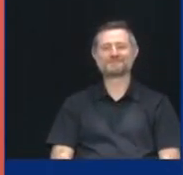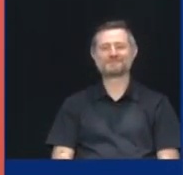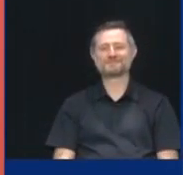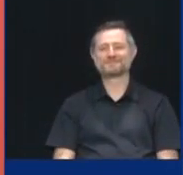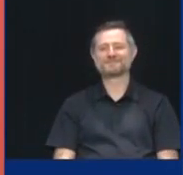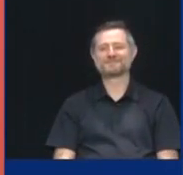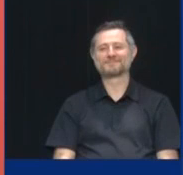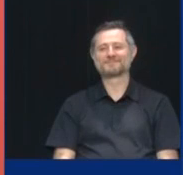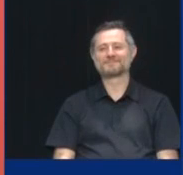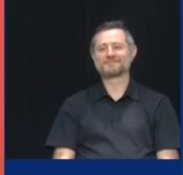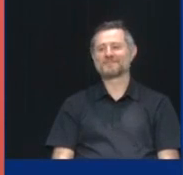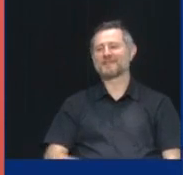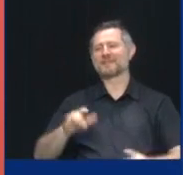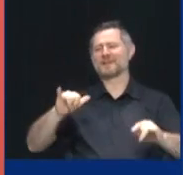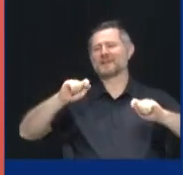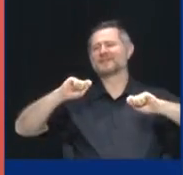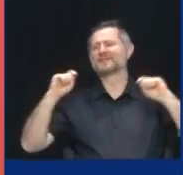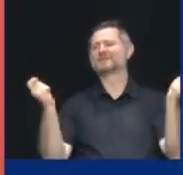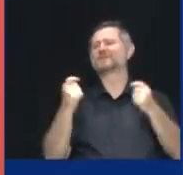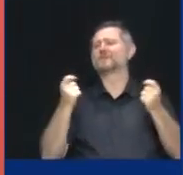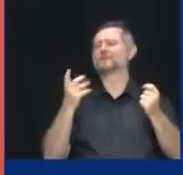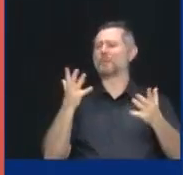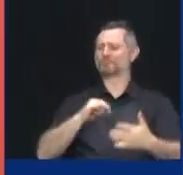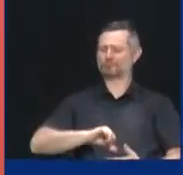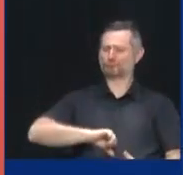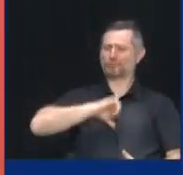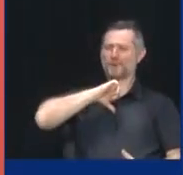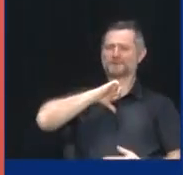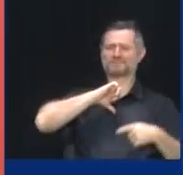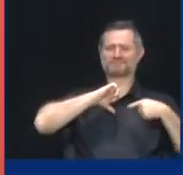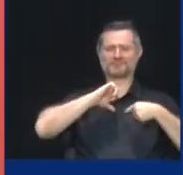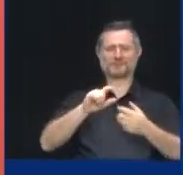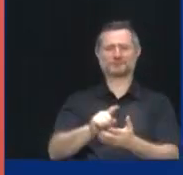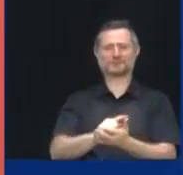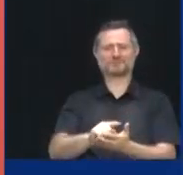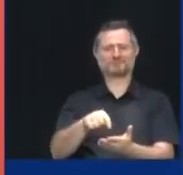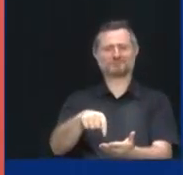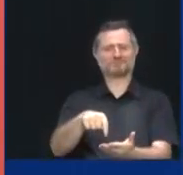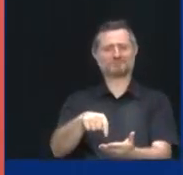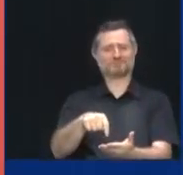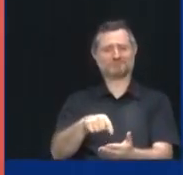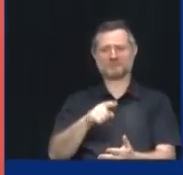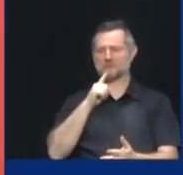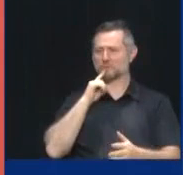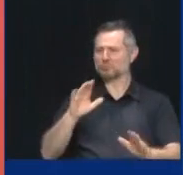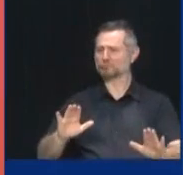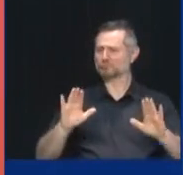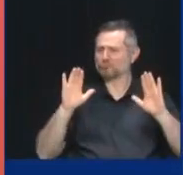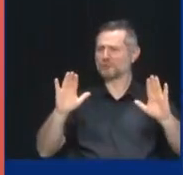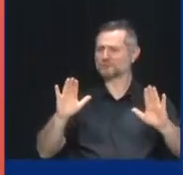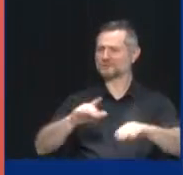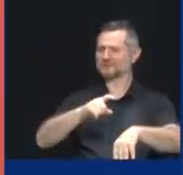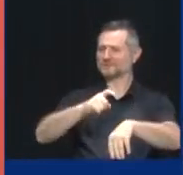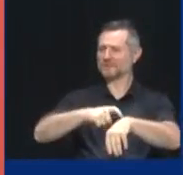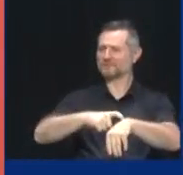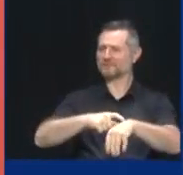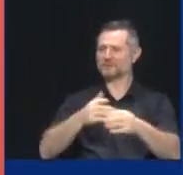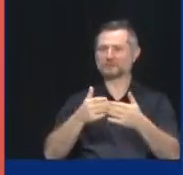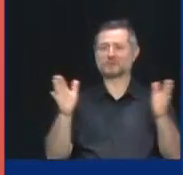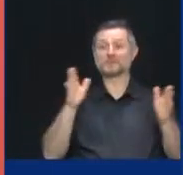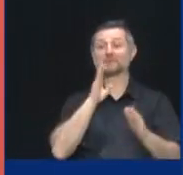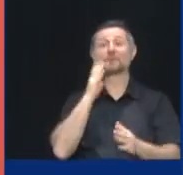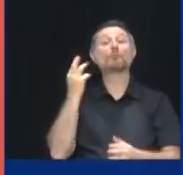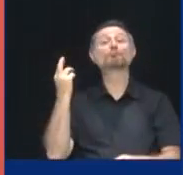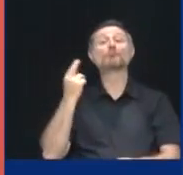The celebration of Pride Week. And it's a great time in New York generally, as we emerge from